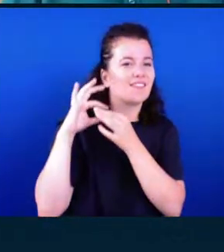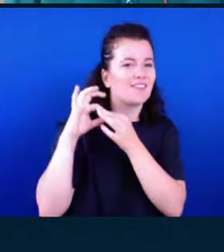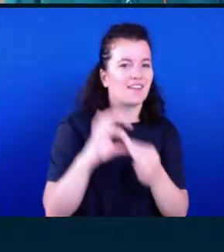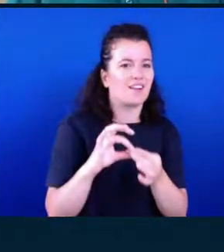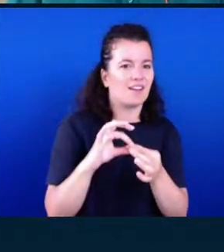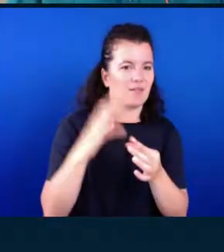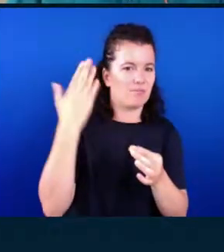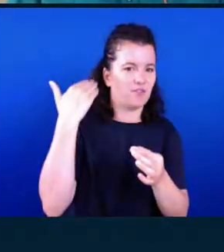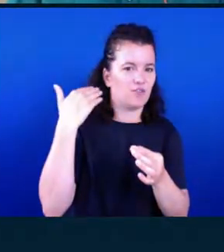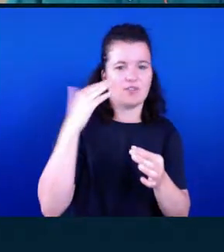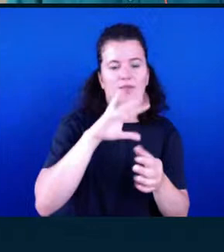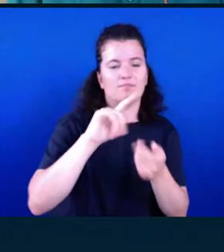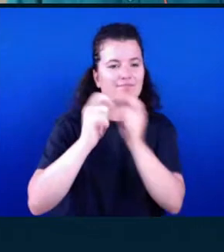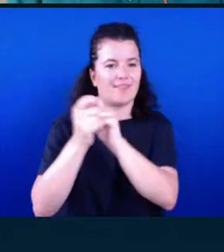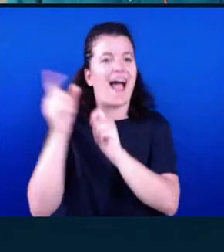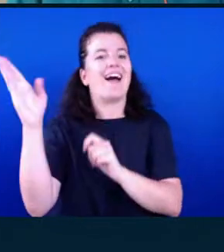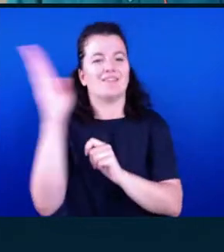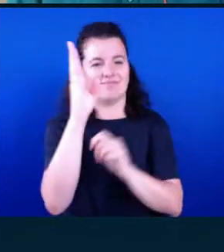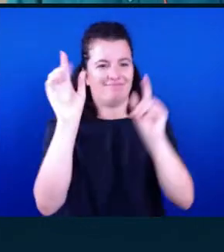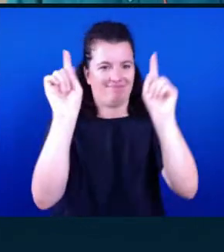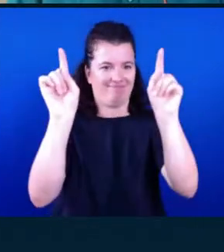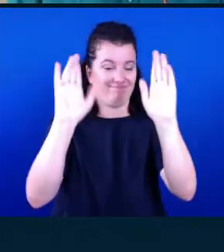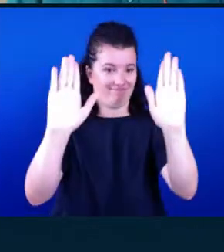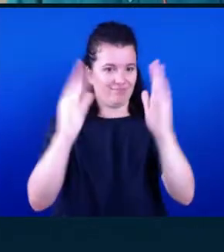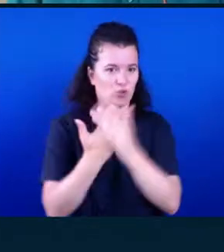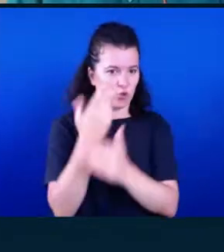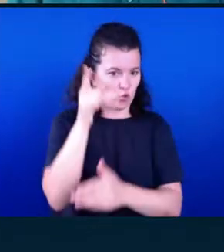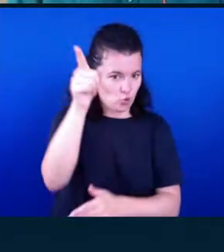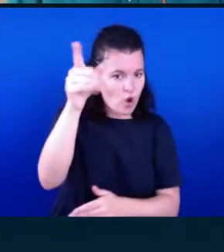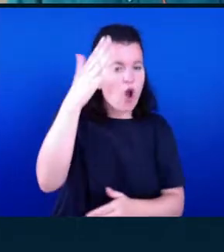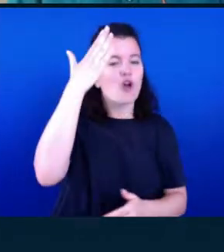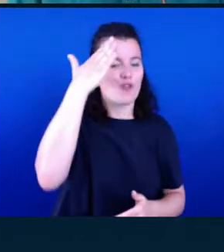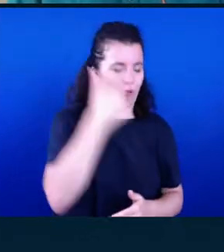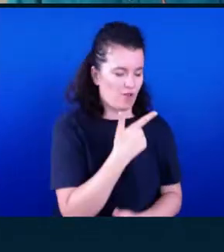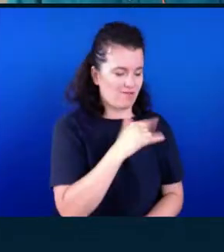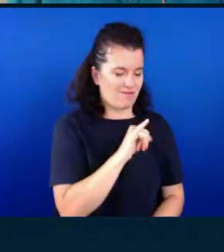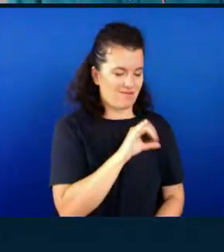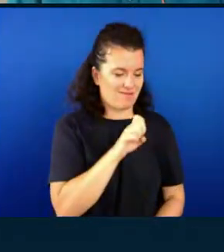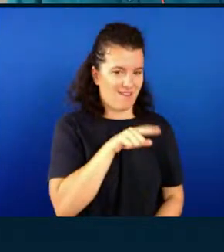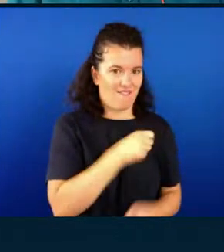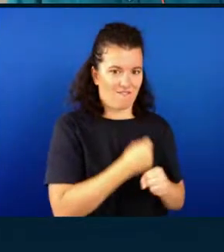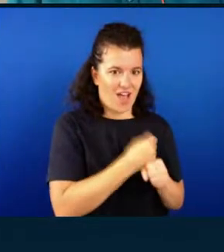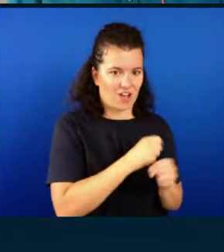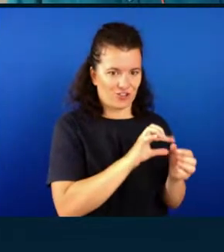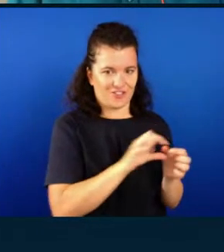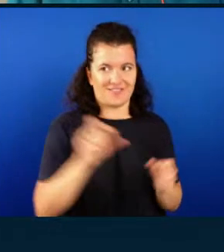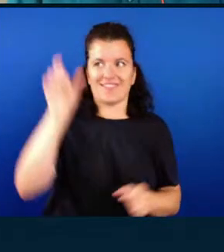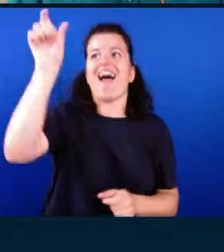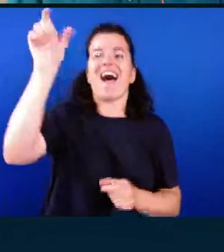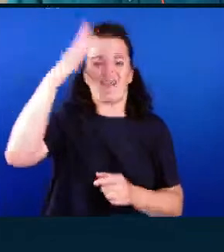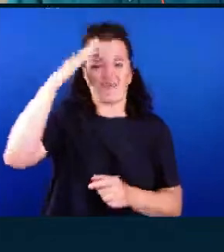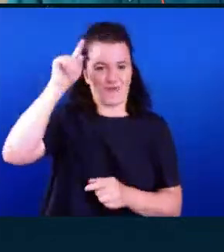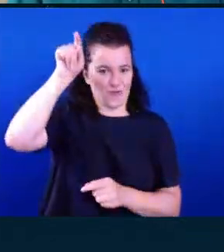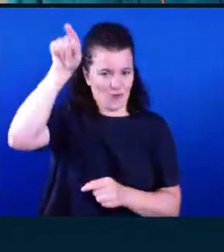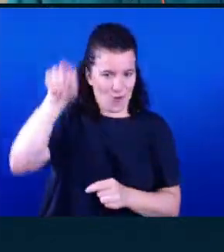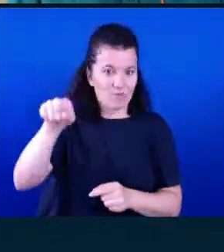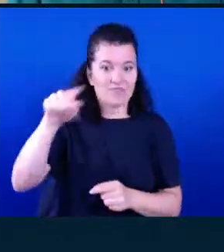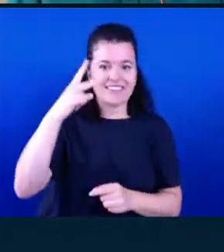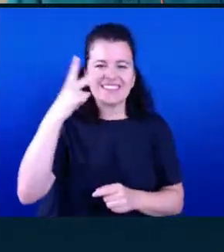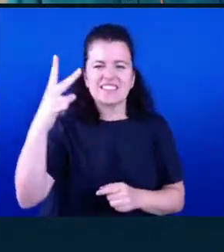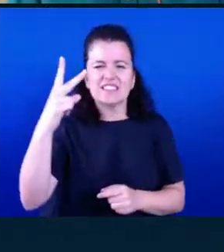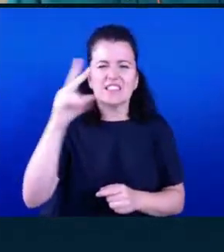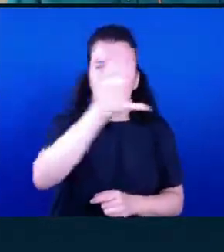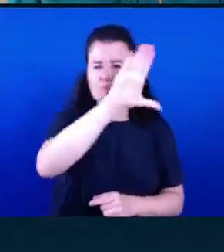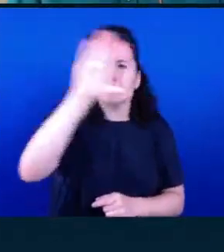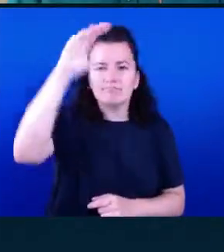from the previous there. So here it knows that it's of type function, right? And it's able to, like, if we go into the logs, these are the, if